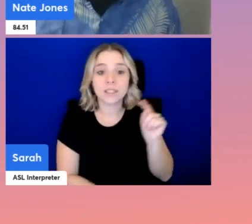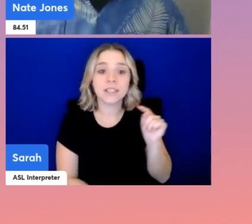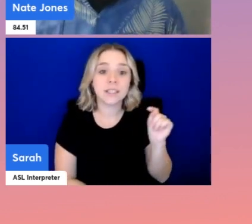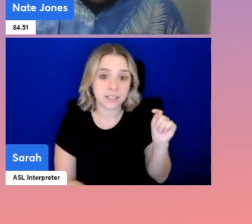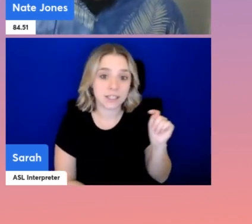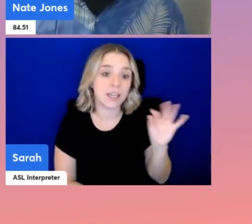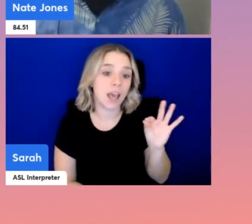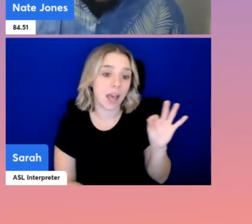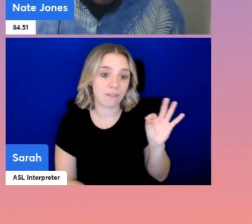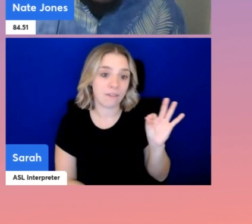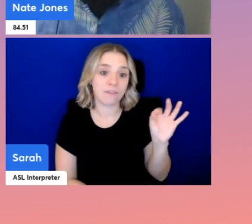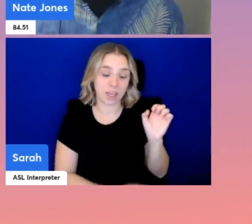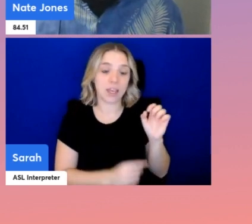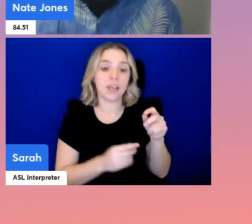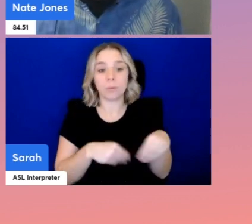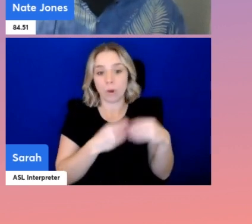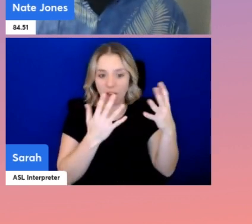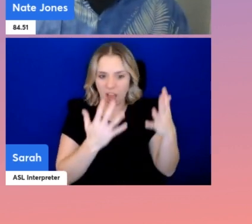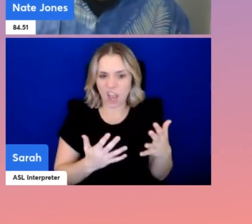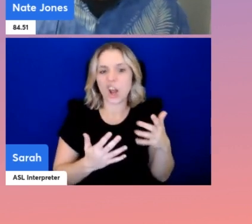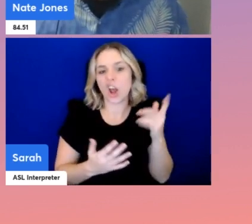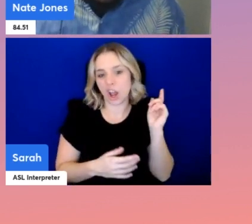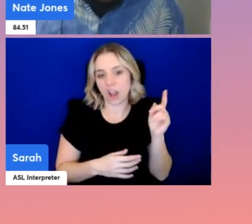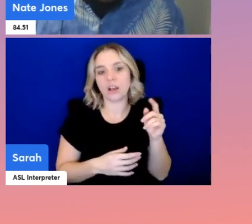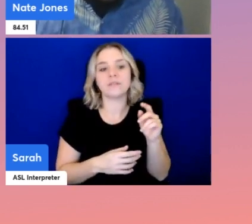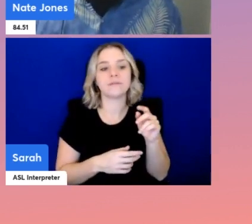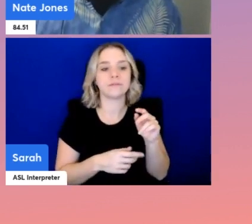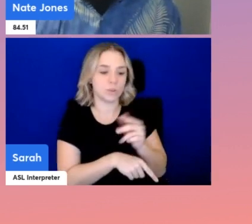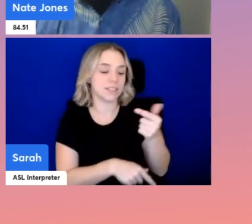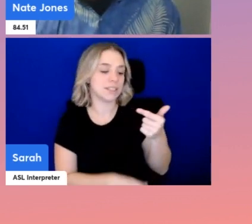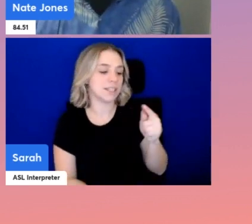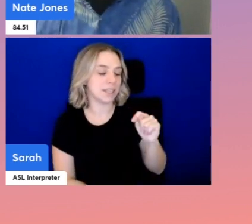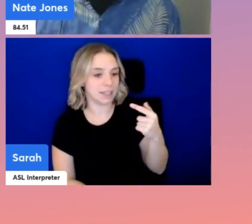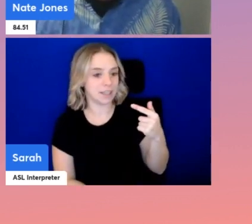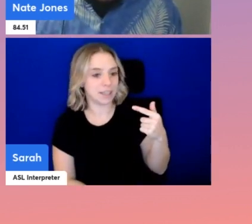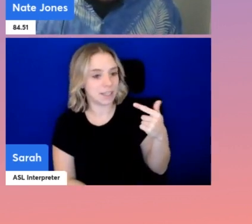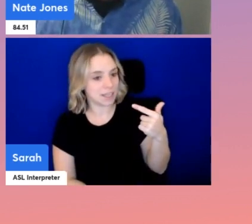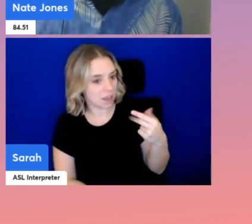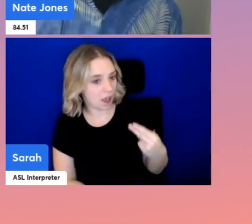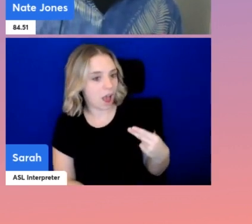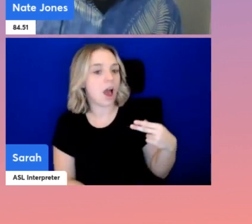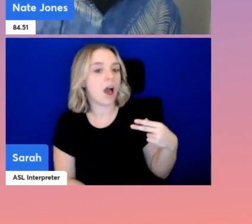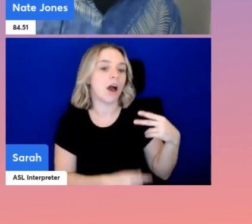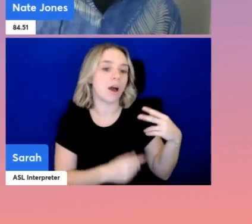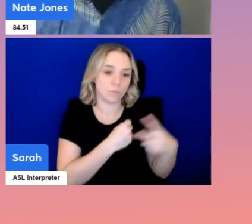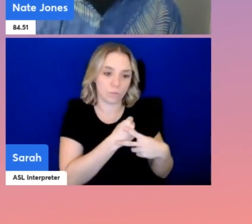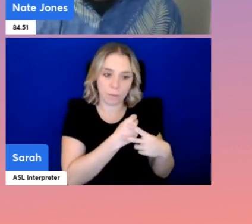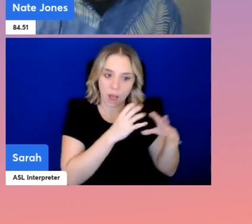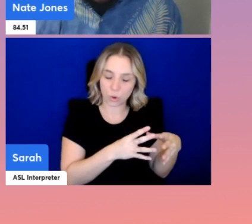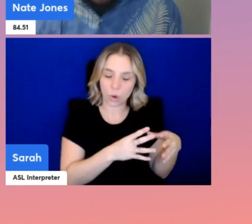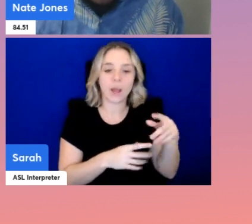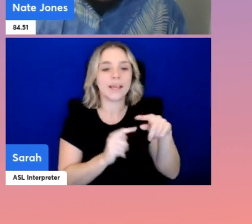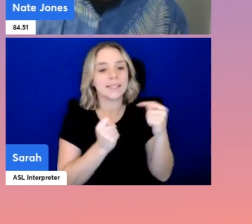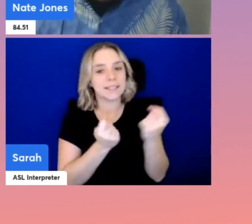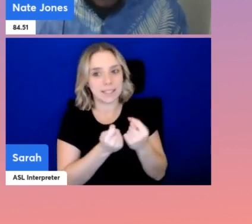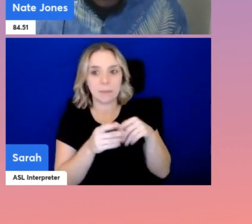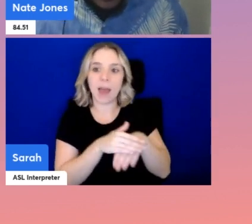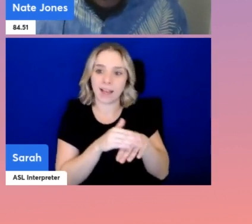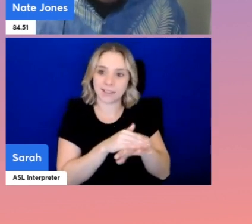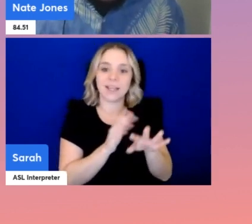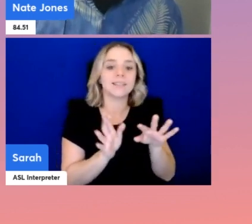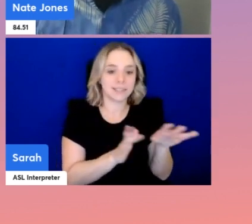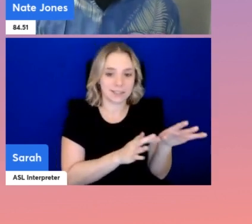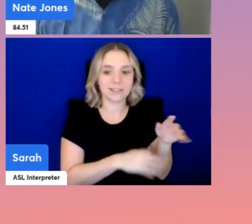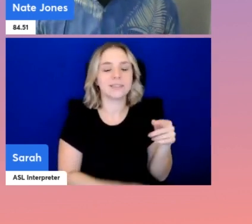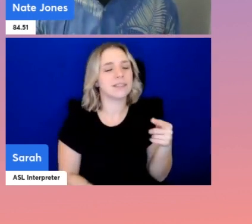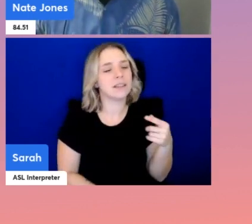provider. So we're creating some familiar things, right? We've got a GitHub repository. We've got some team access. We've got some branch protections and stuff that we're not going to talk